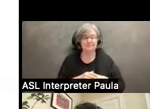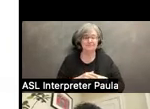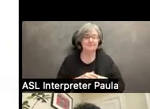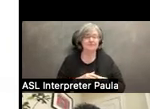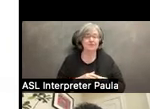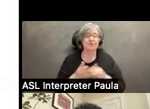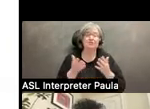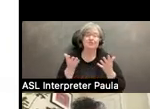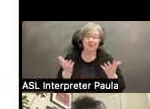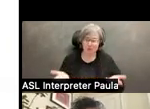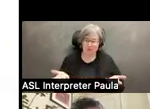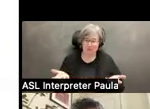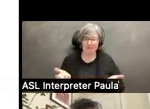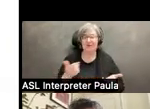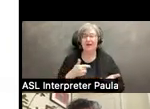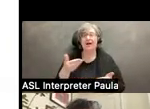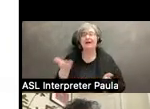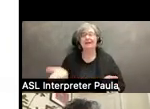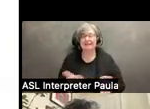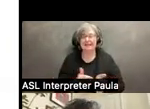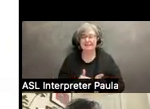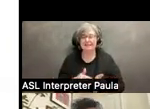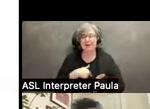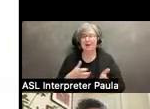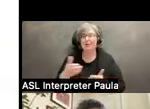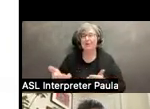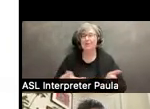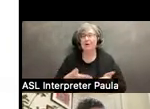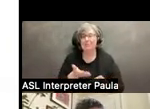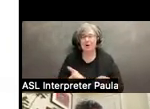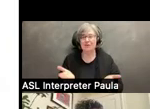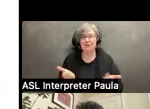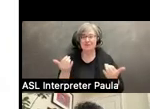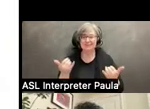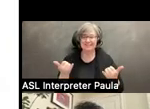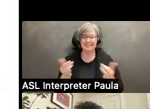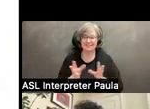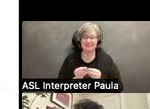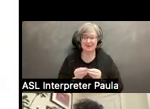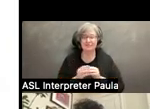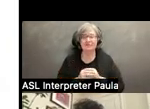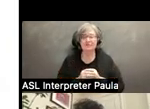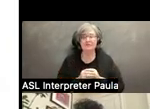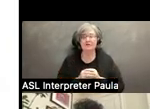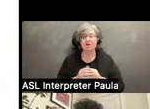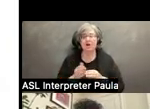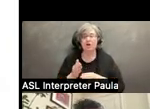So with that, once again, I would like to welcome to today's webinar and share